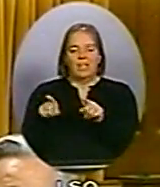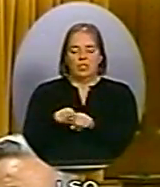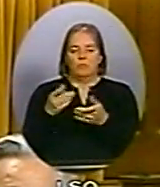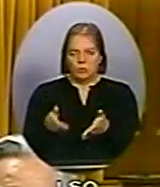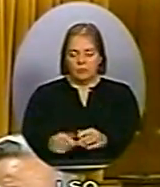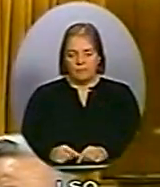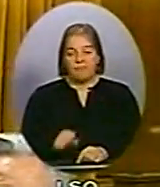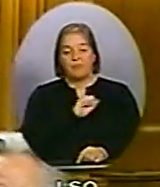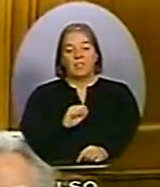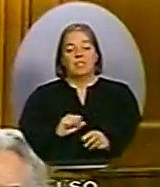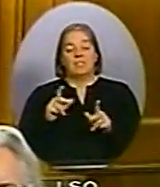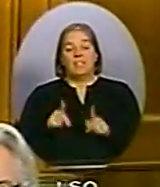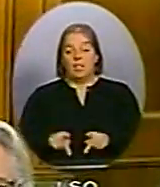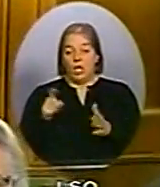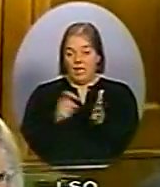when he's found guilty?